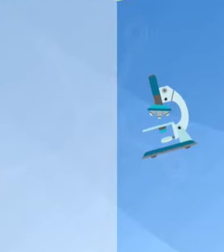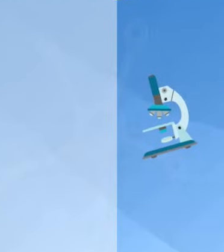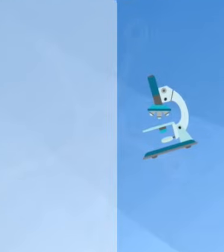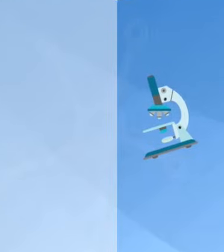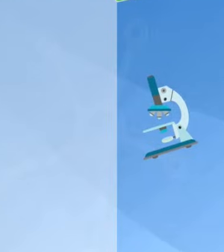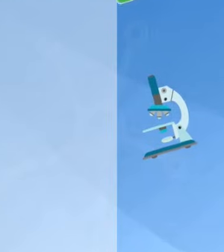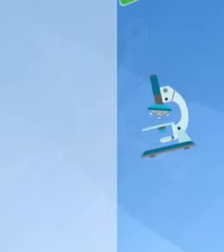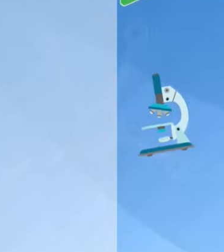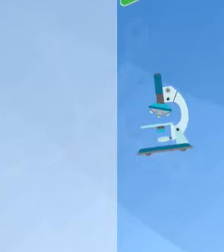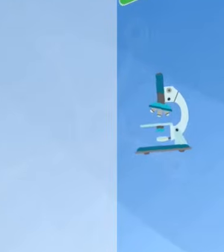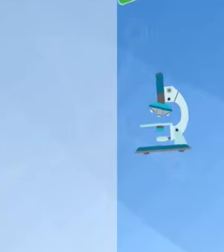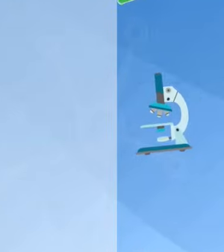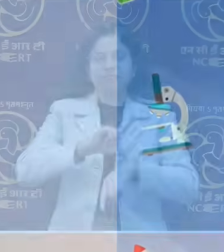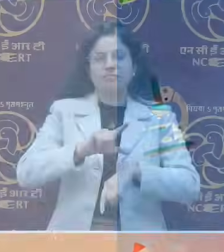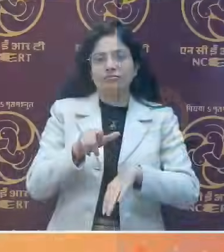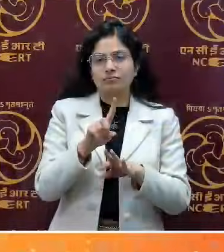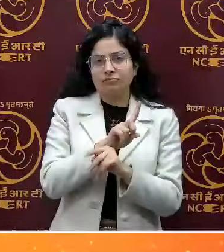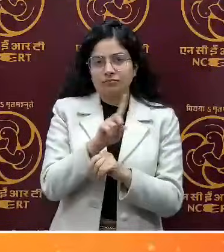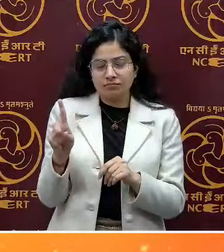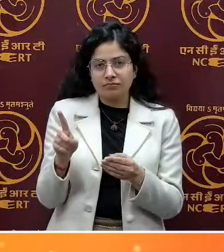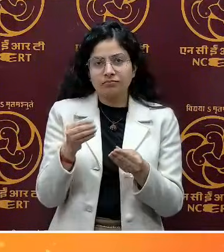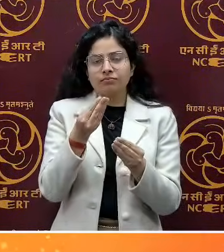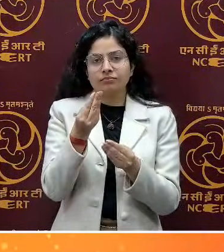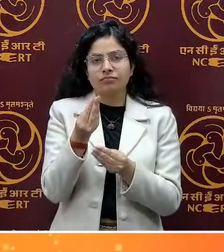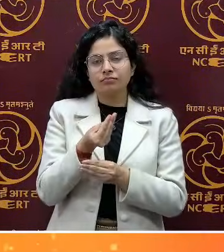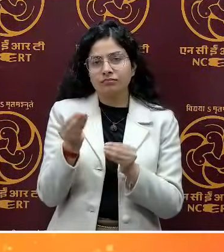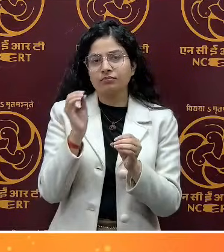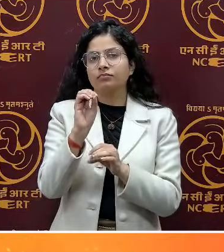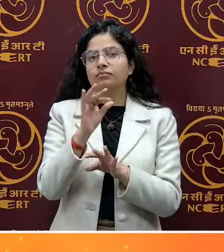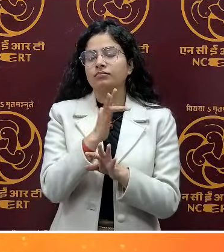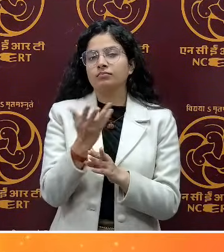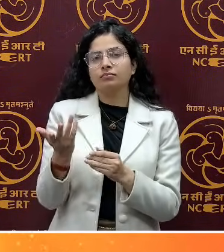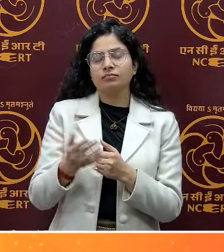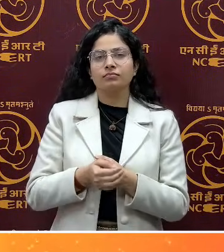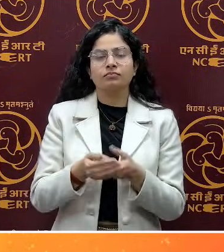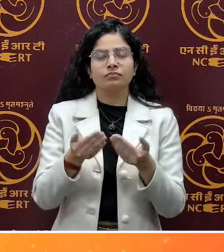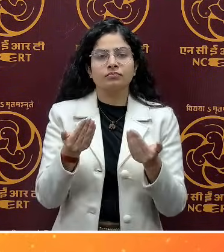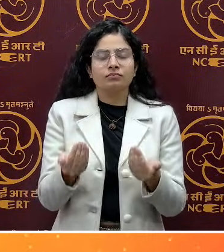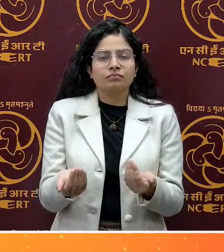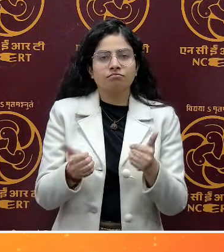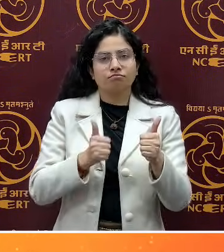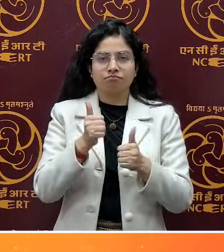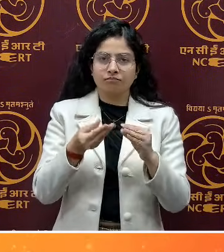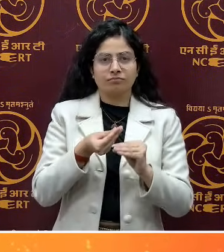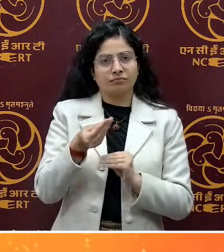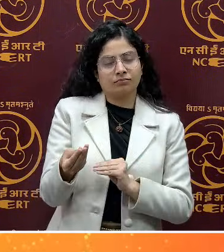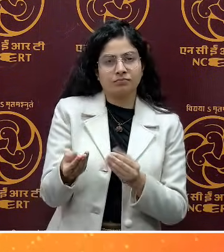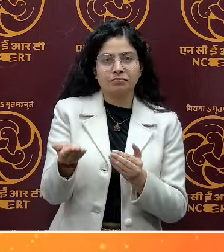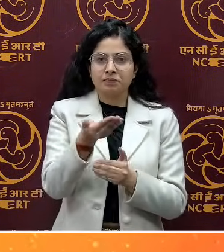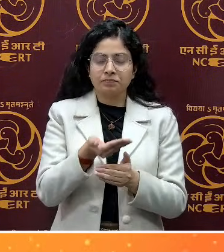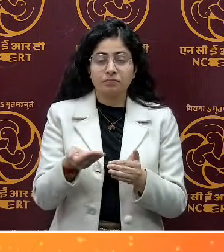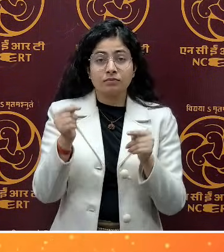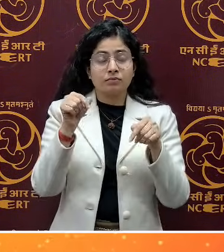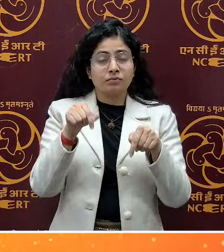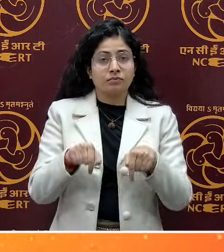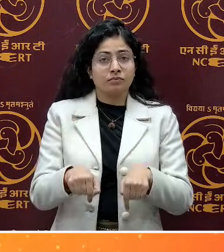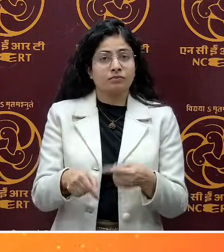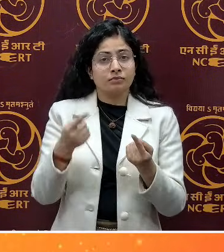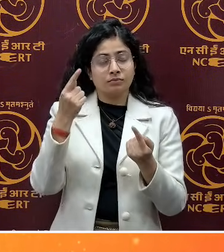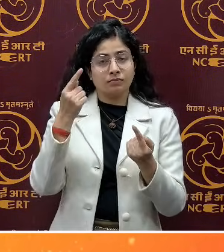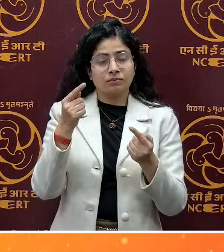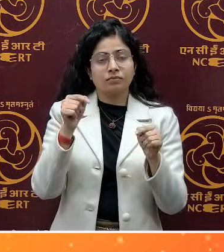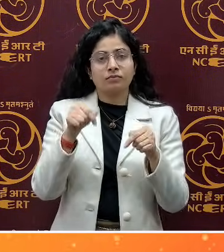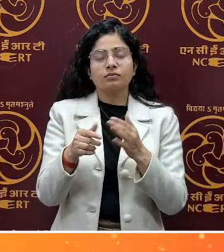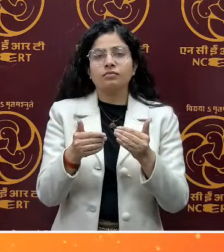Without any further delay, we have some part of information for you. This is exam time for all students. Let's ignite the